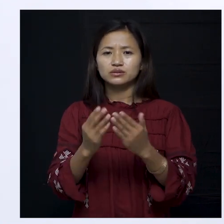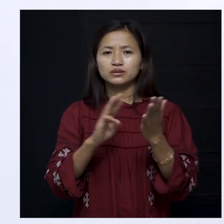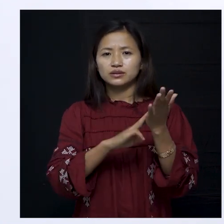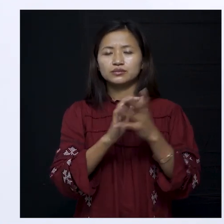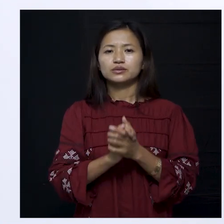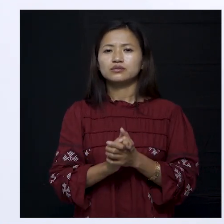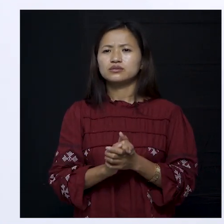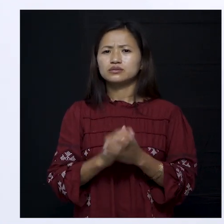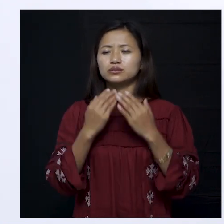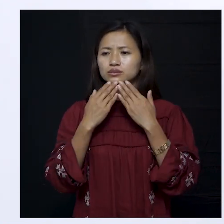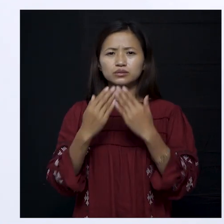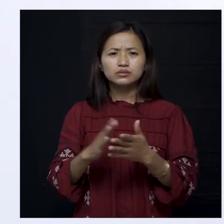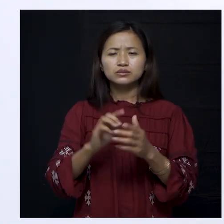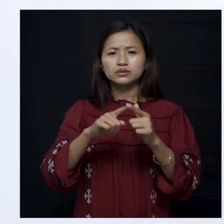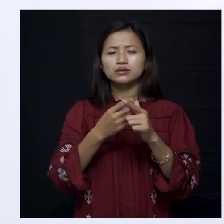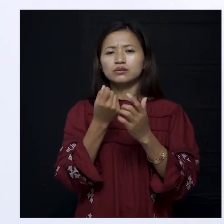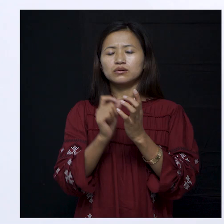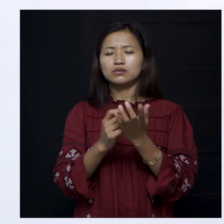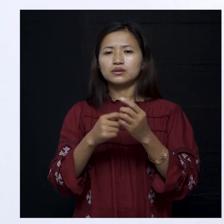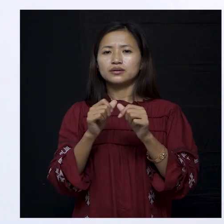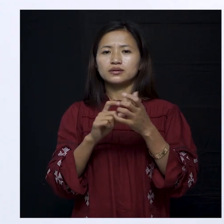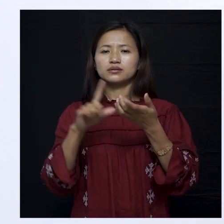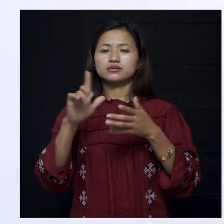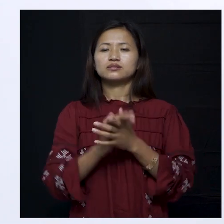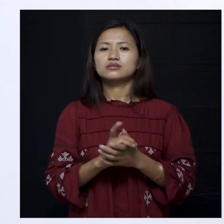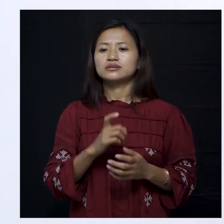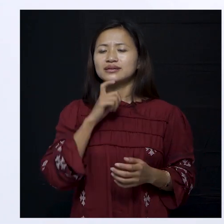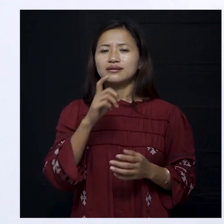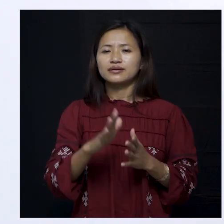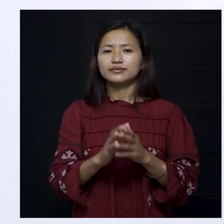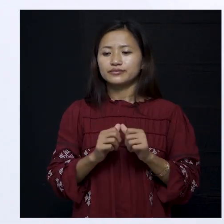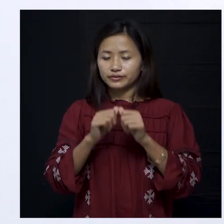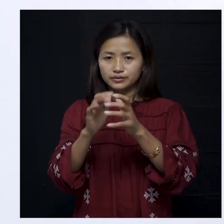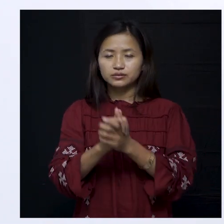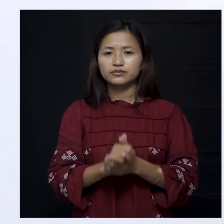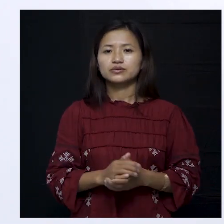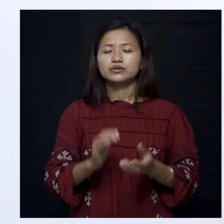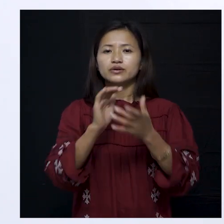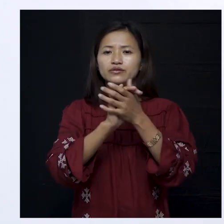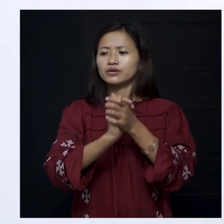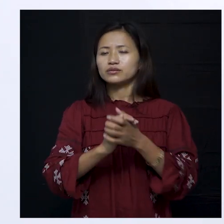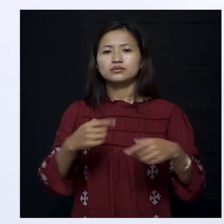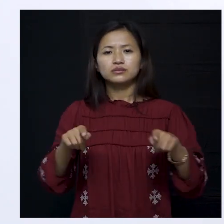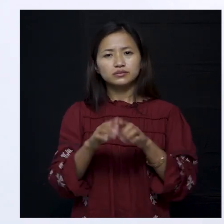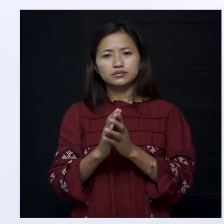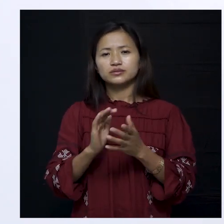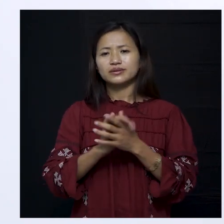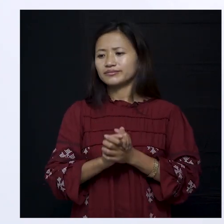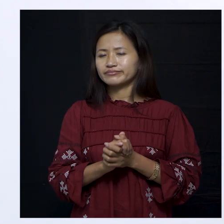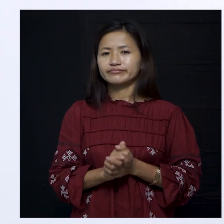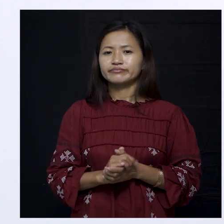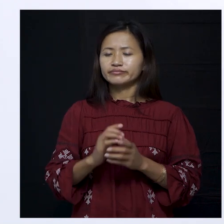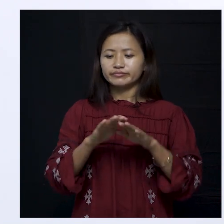school journal, if you think that you can give any suggestions or advice to the school or to your fellow students, you can put it